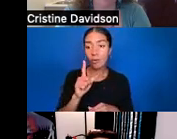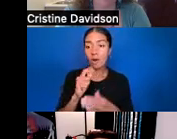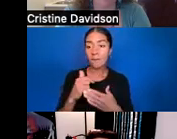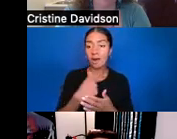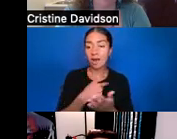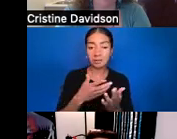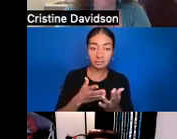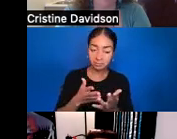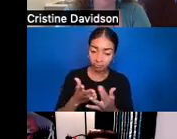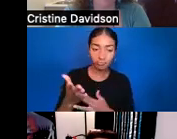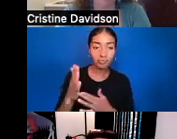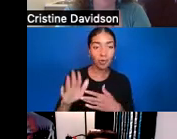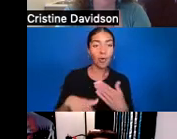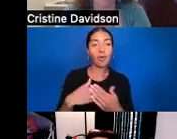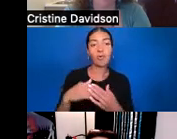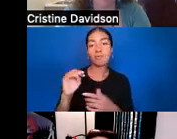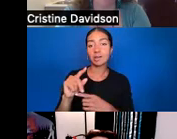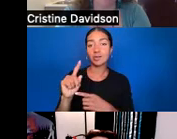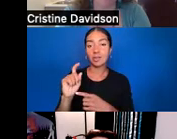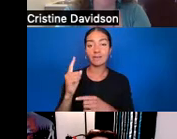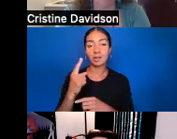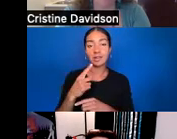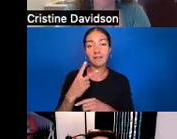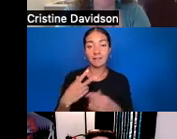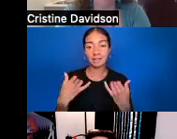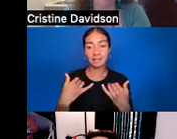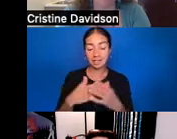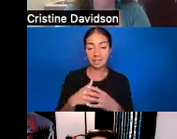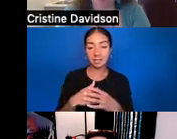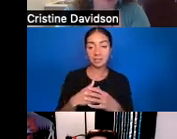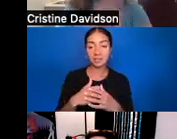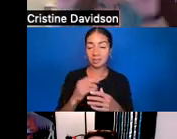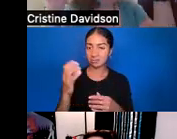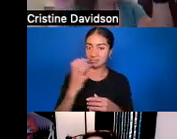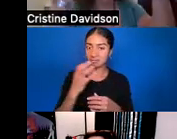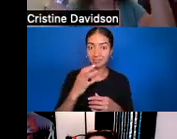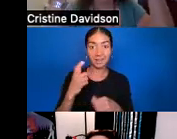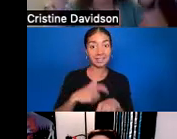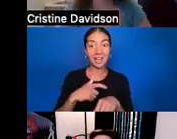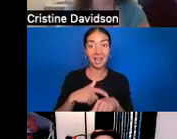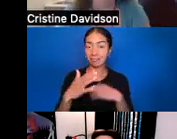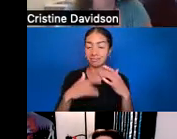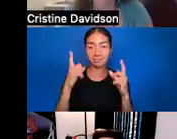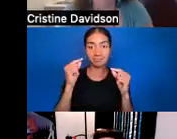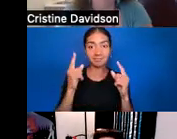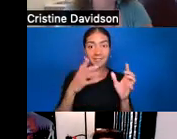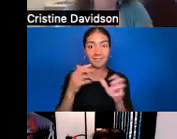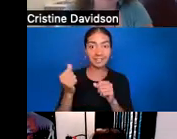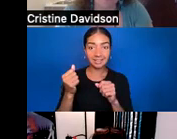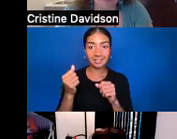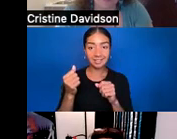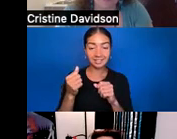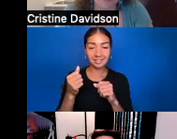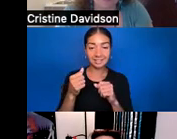module in the first part of the day. And it's hard to believe, but it went by just like that again, you know, when we're just